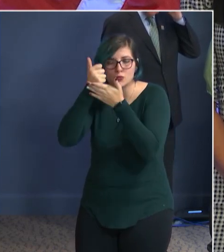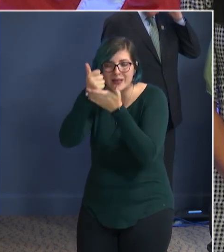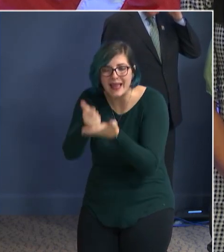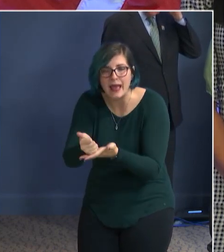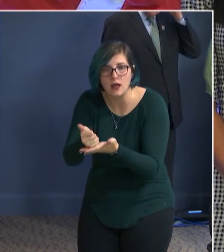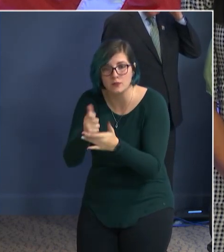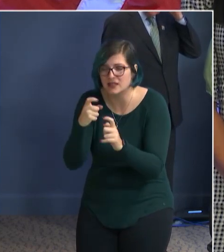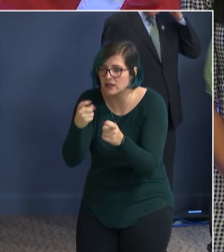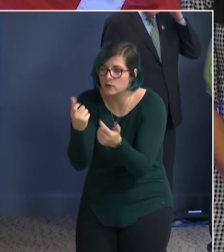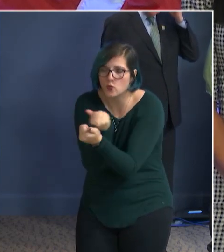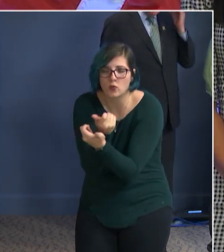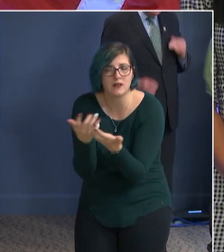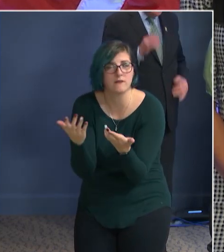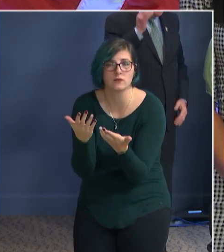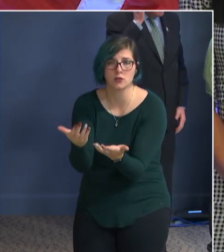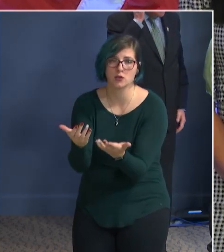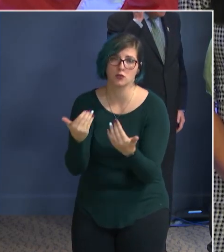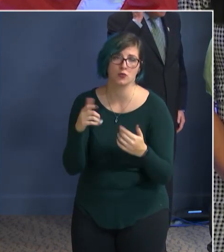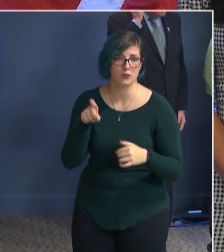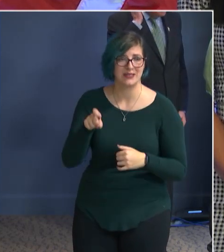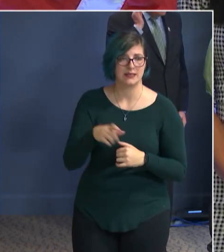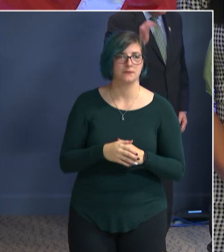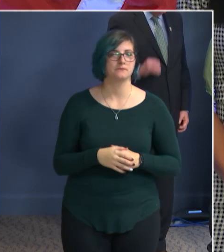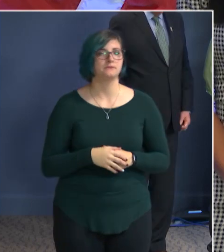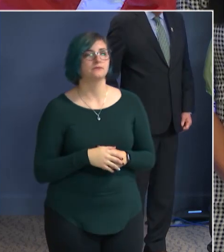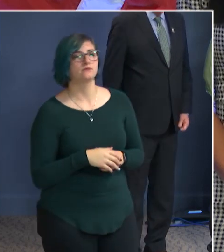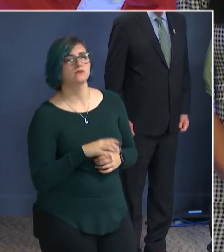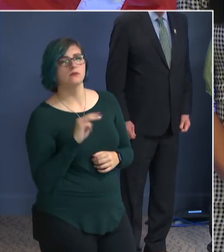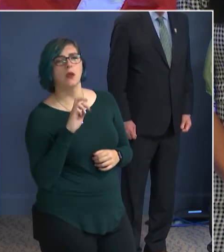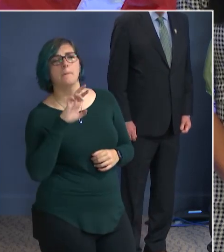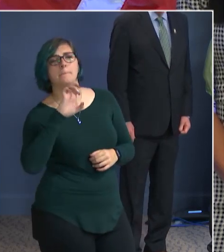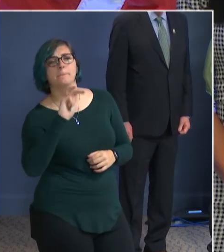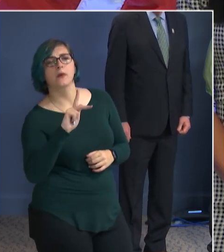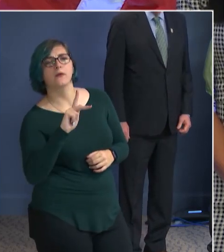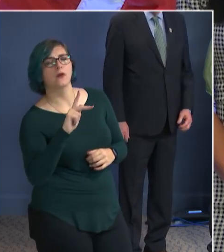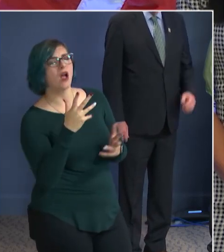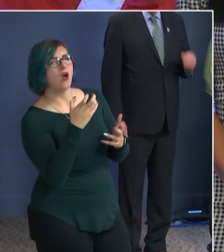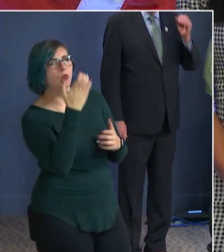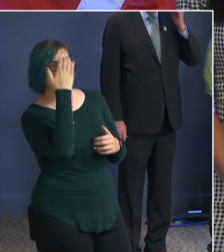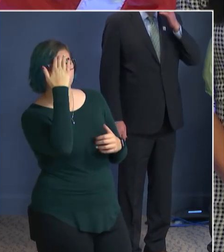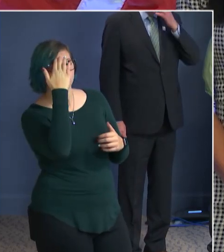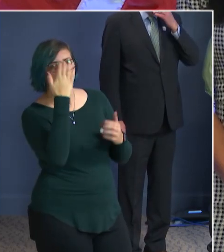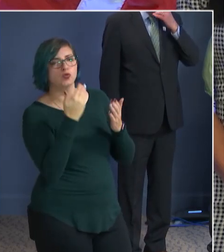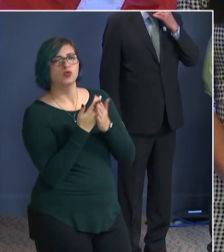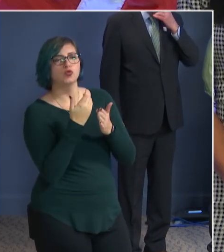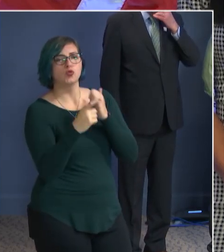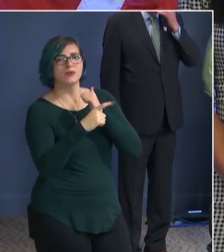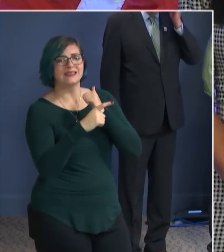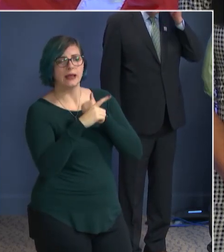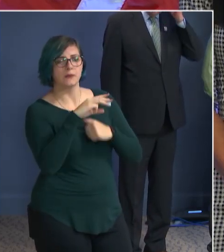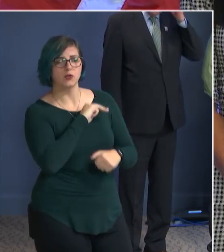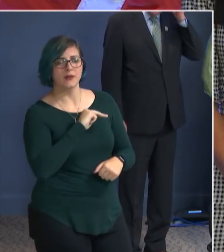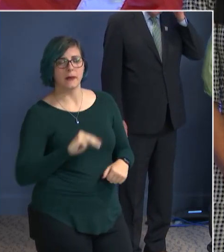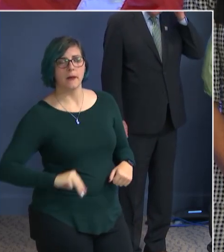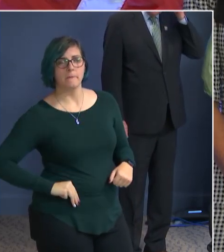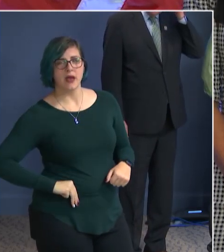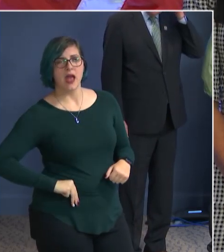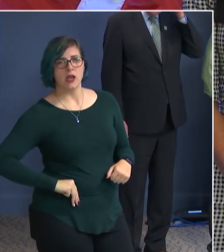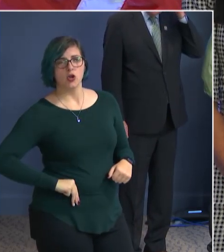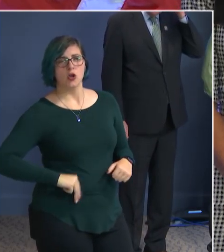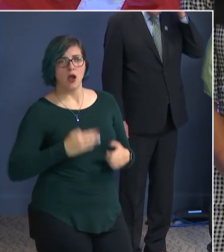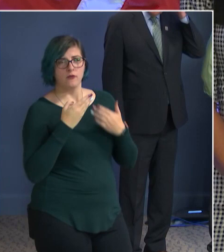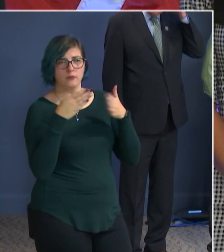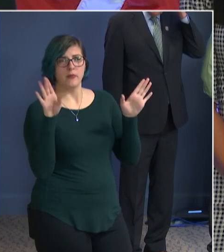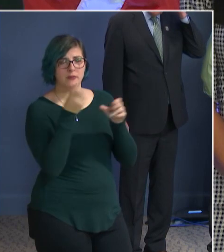need. Yes, Mark. Could we hear from the new acting Deputy Mayor of Public Safety Sure. on what